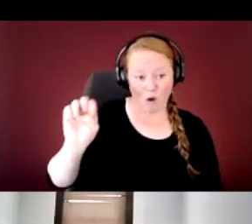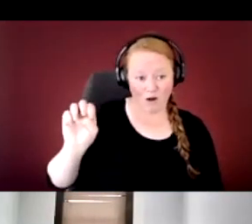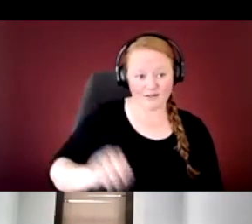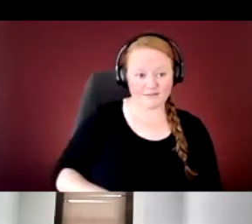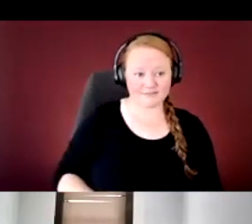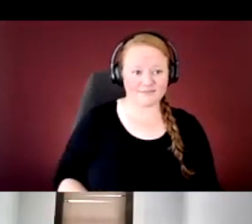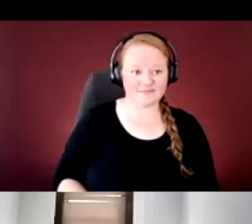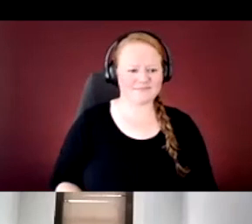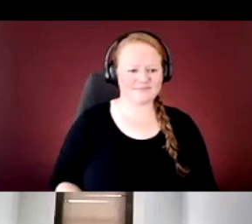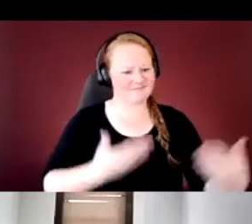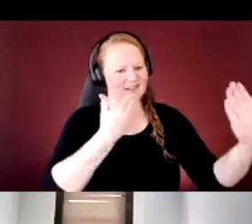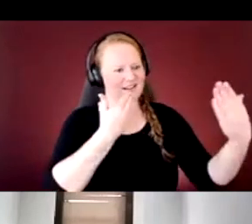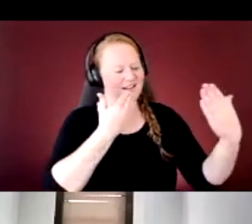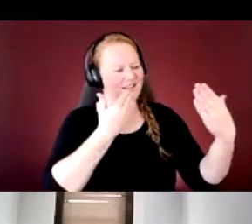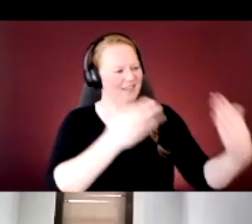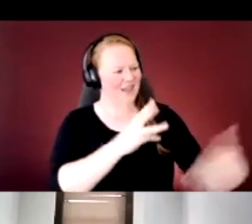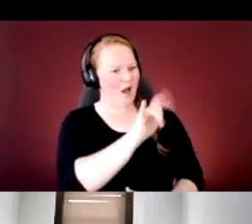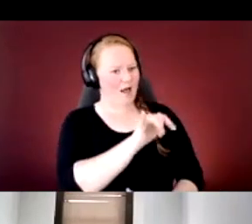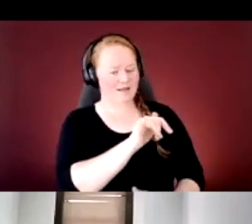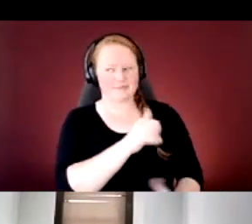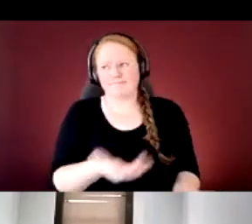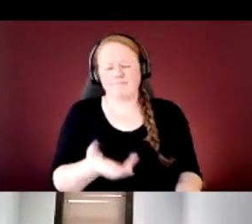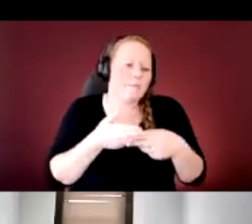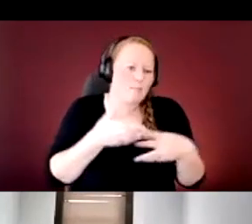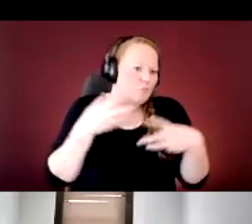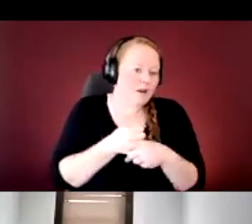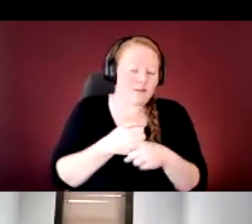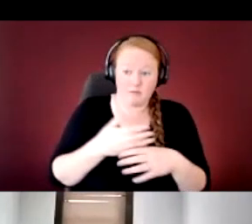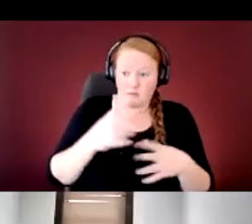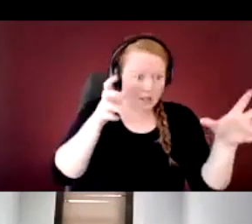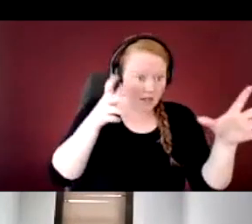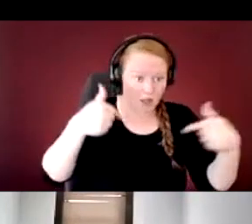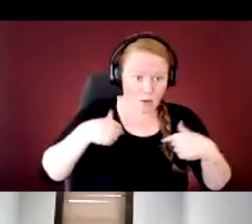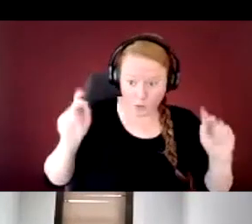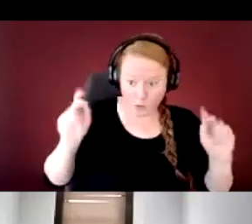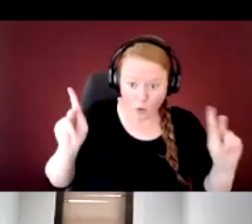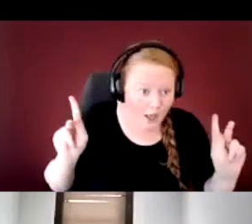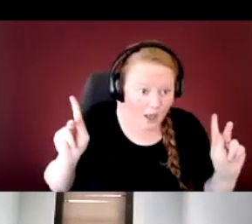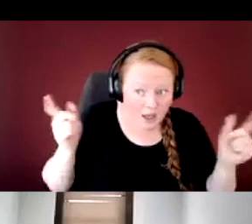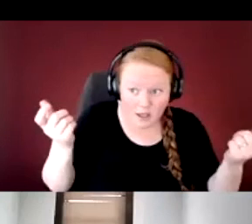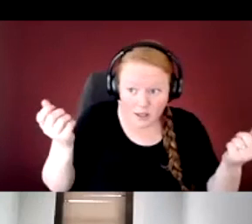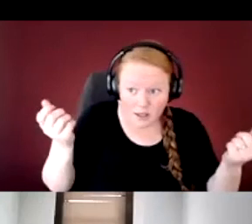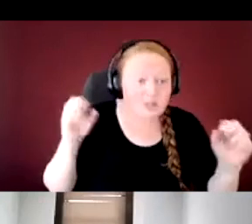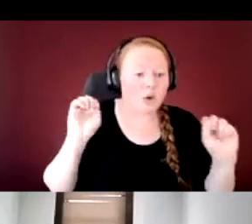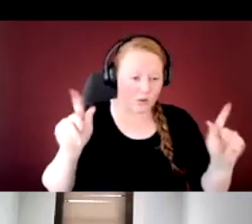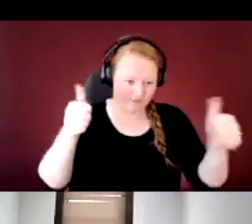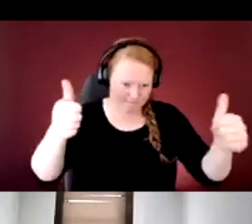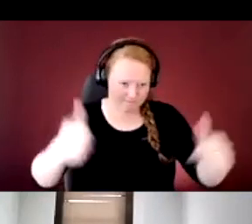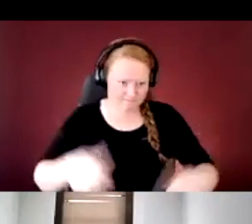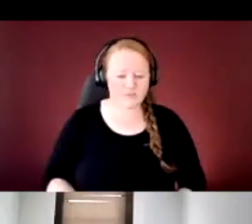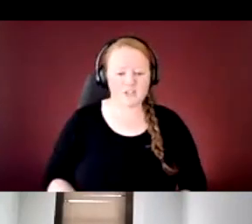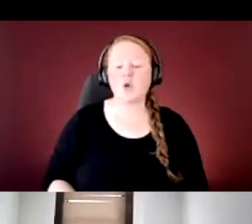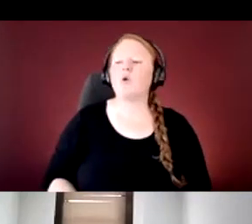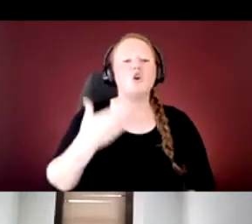Thank you, Wally, and I won't be long. Everyone can hear me okay? Yes, great. Good